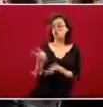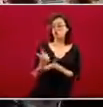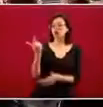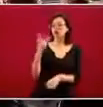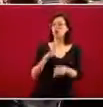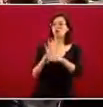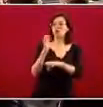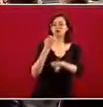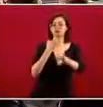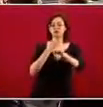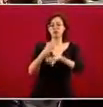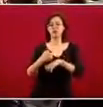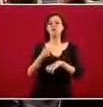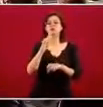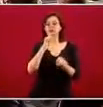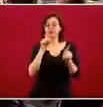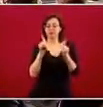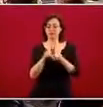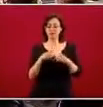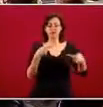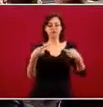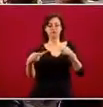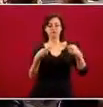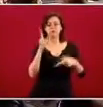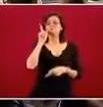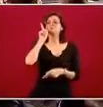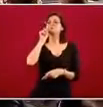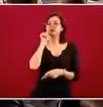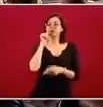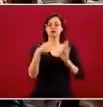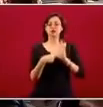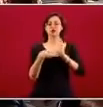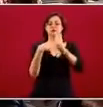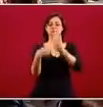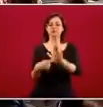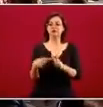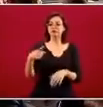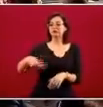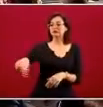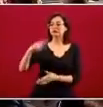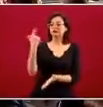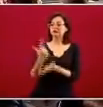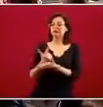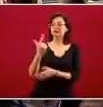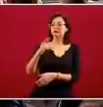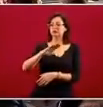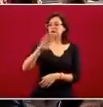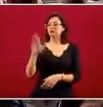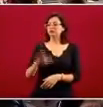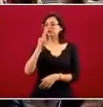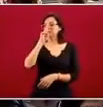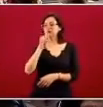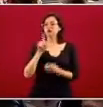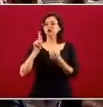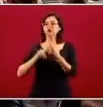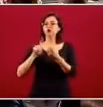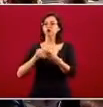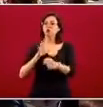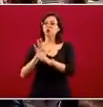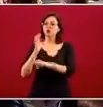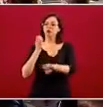can see that there are differences between states when it comes to mortality